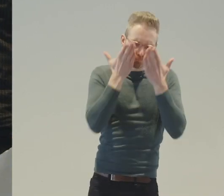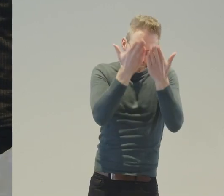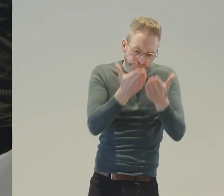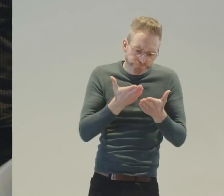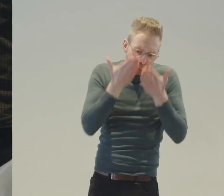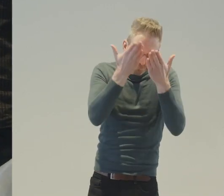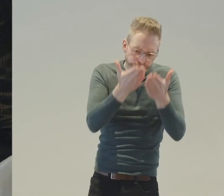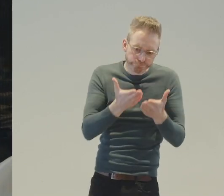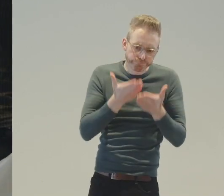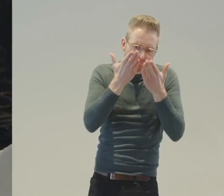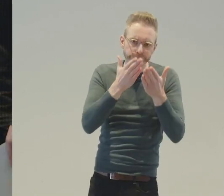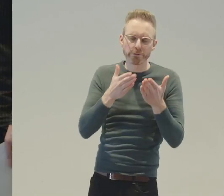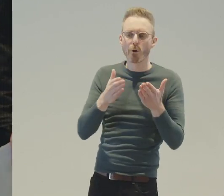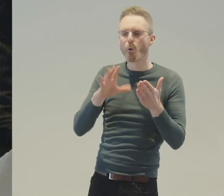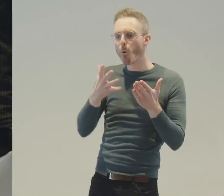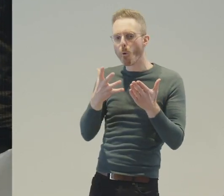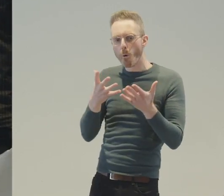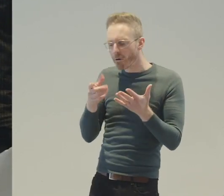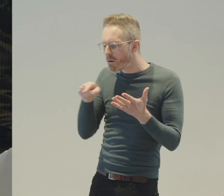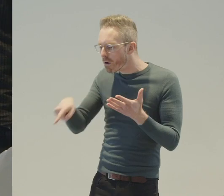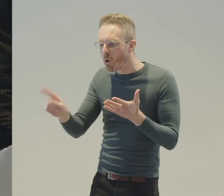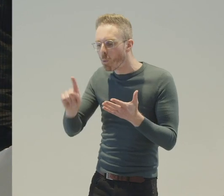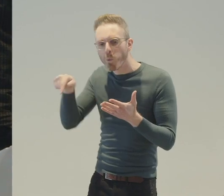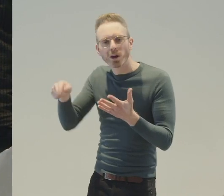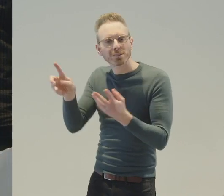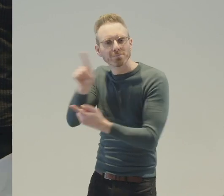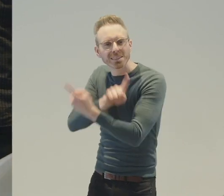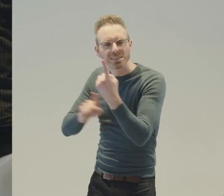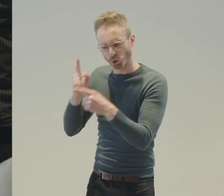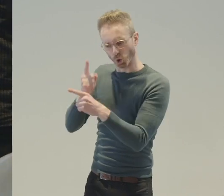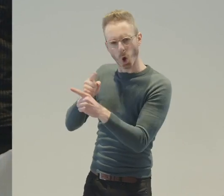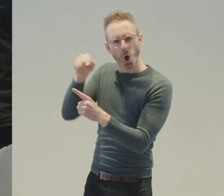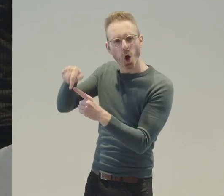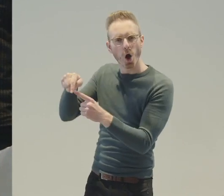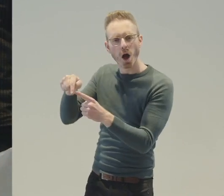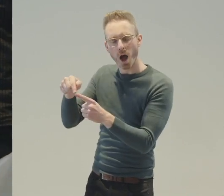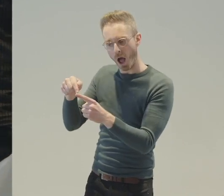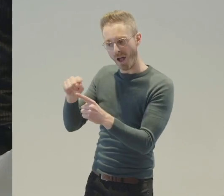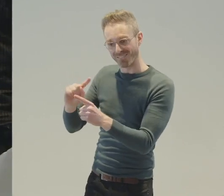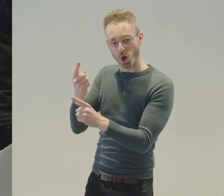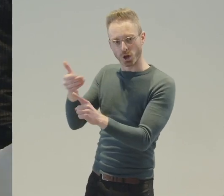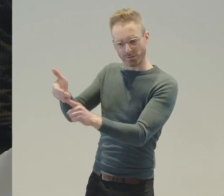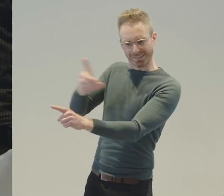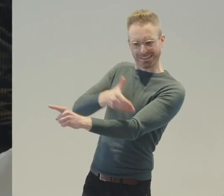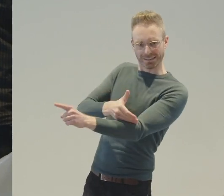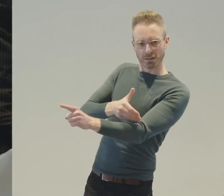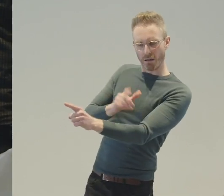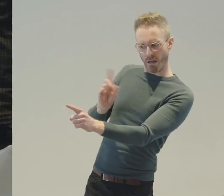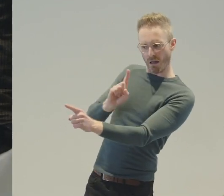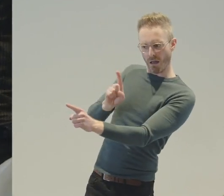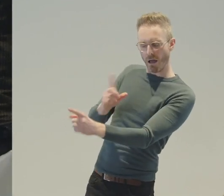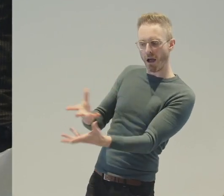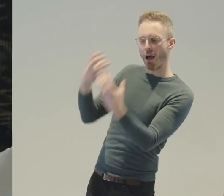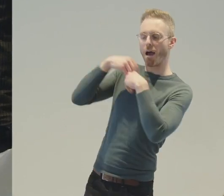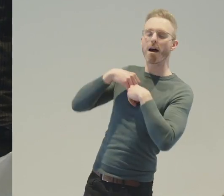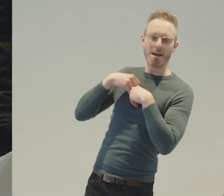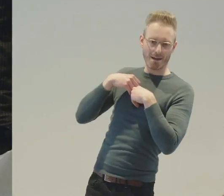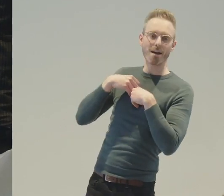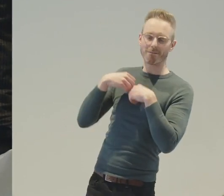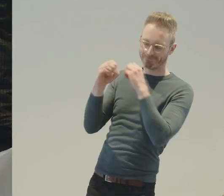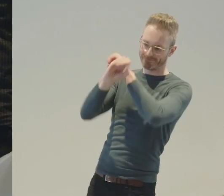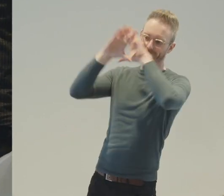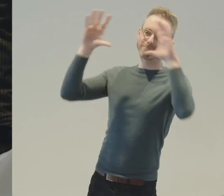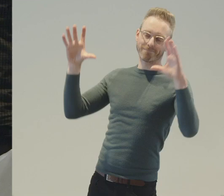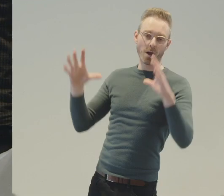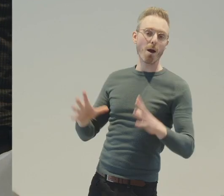be in the meeting, just a heads up basically. And we also do a